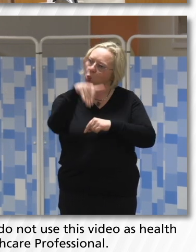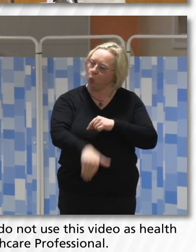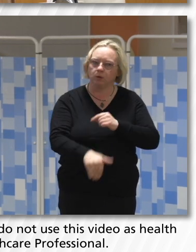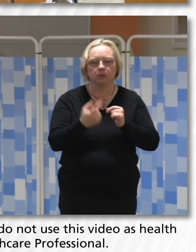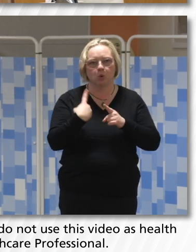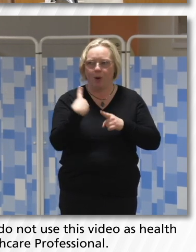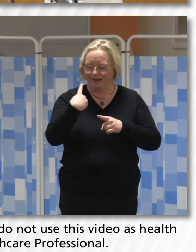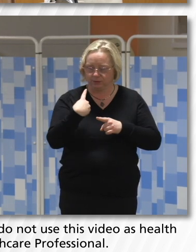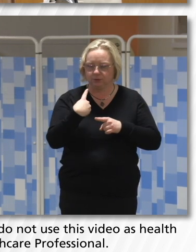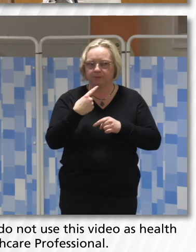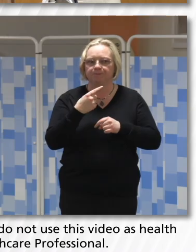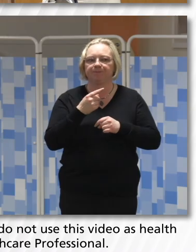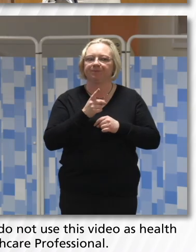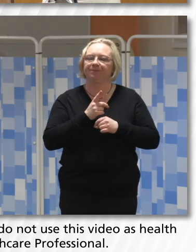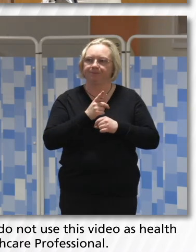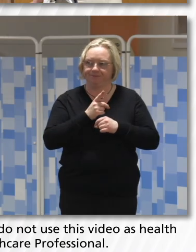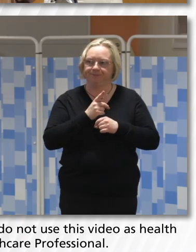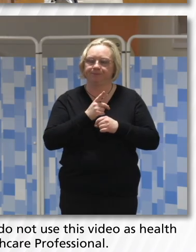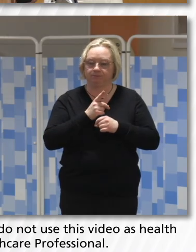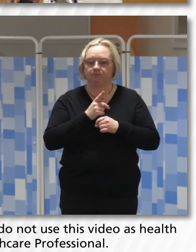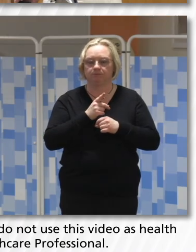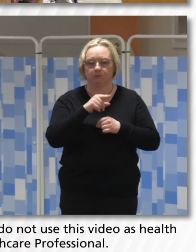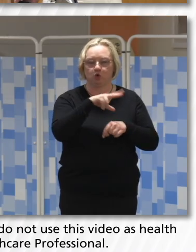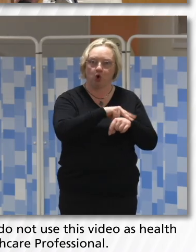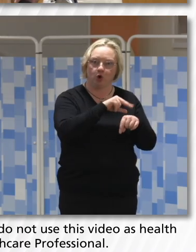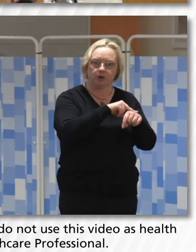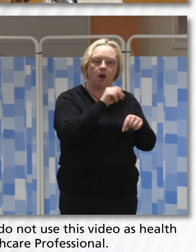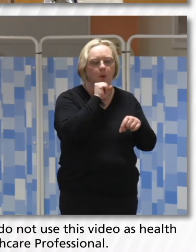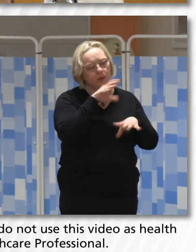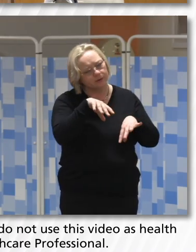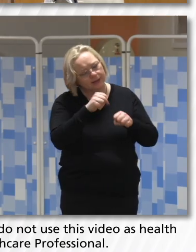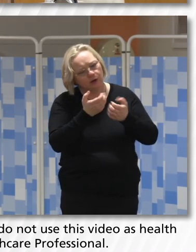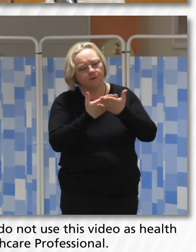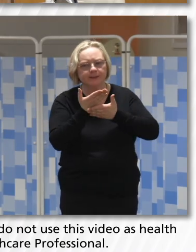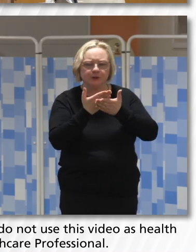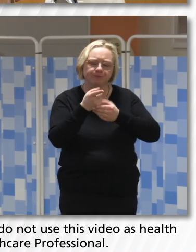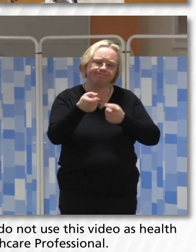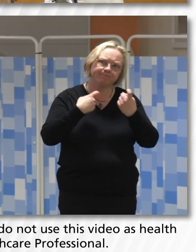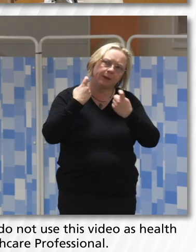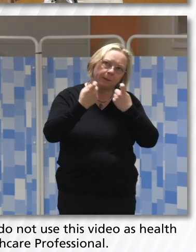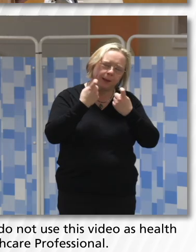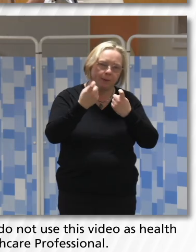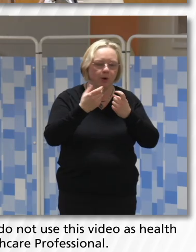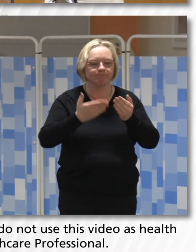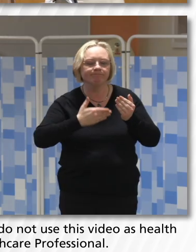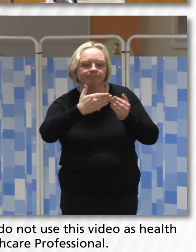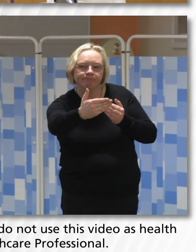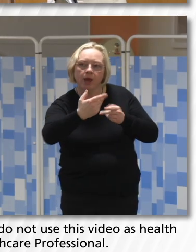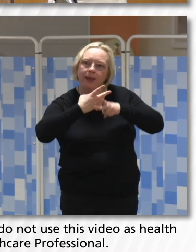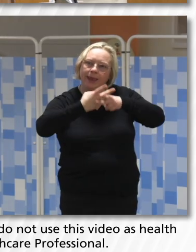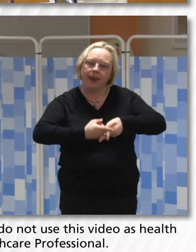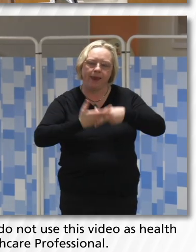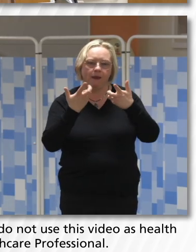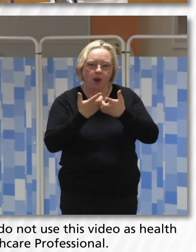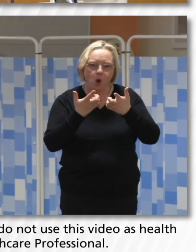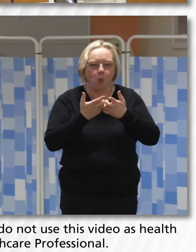been benefiting patients in starting that conversation and looking at advanced care planning when